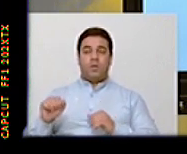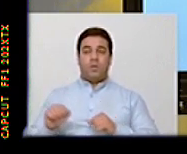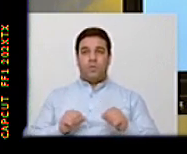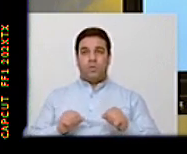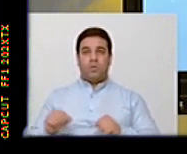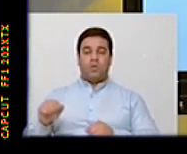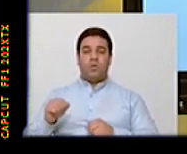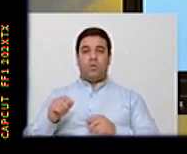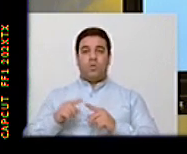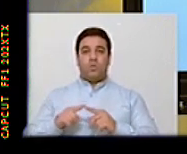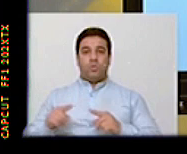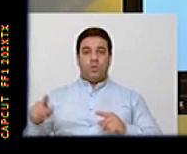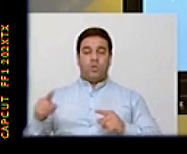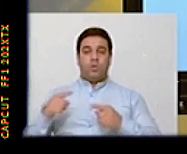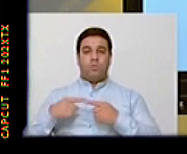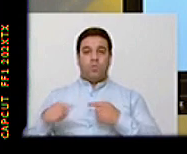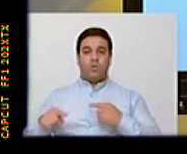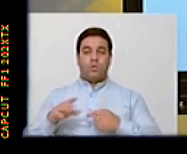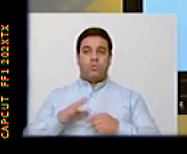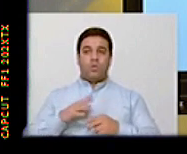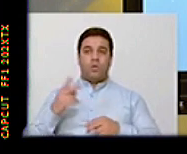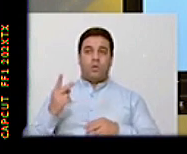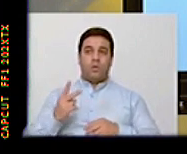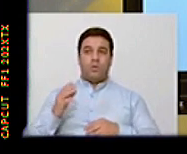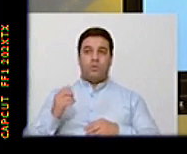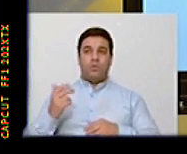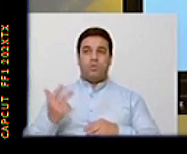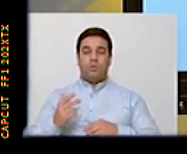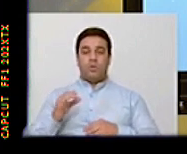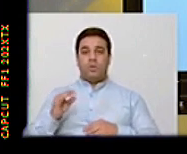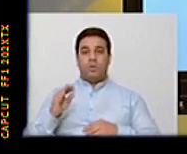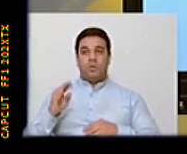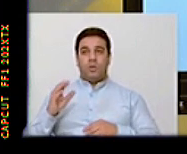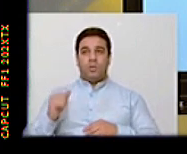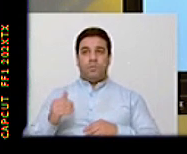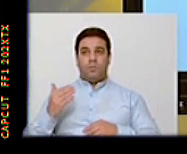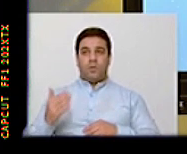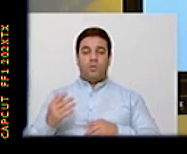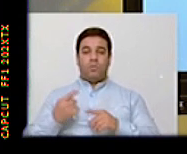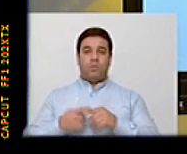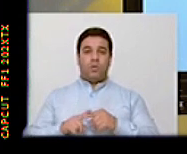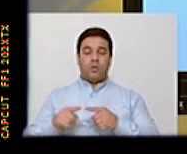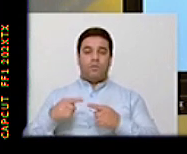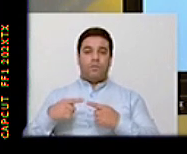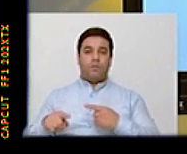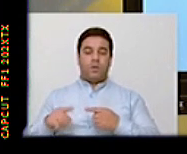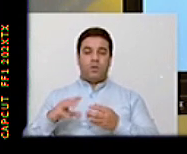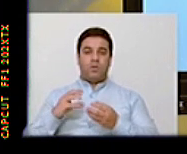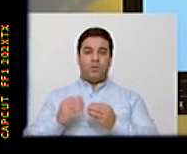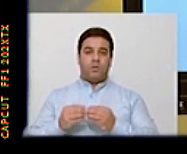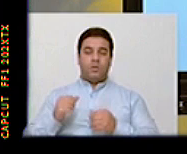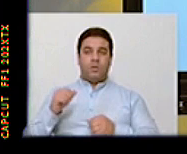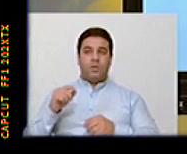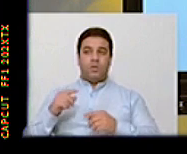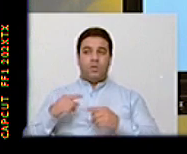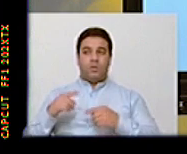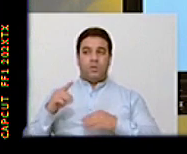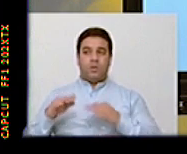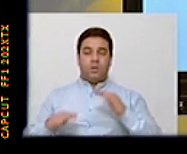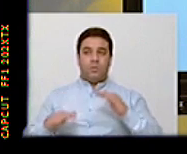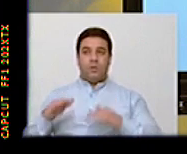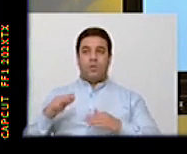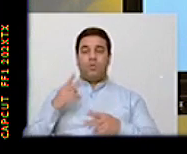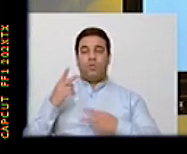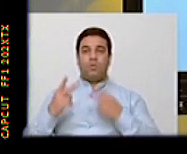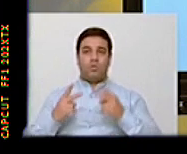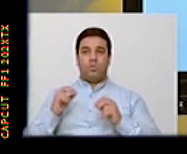tebranayotganini, uzunliklari boshqa bo'lgan 2-chi va 3-chi sistema esa ulardan farqli ravishda tebranayotganini